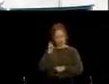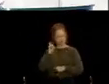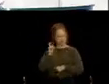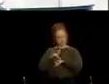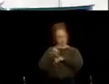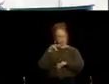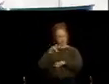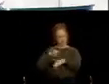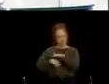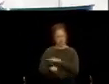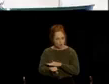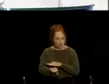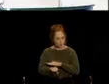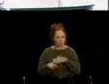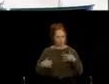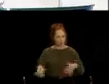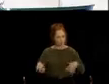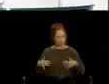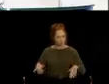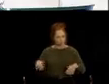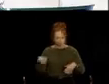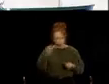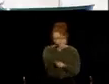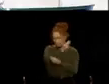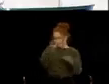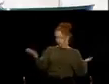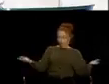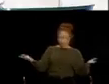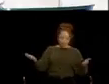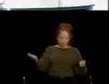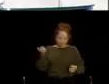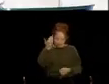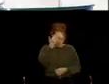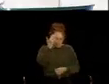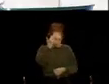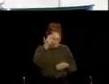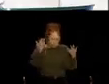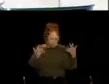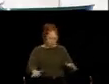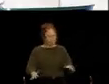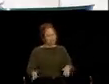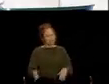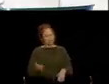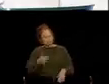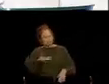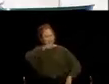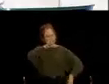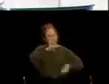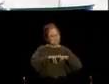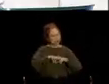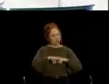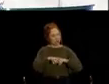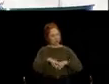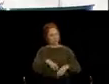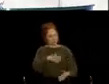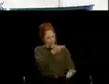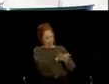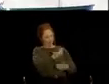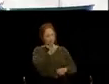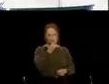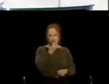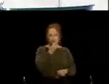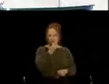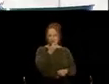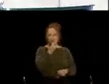premature. And like all of you know in here, I'm sure, it's kind of fun to prove people wrong, right?